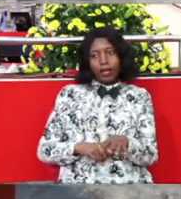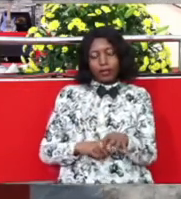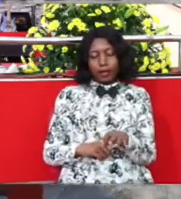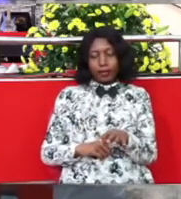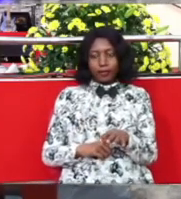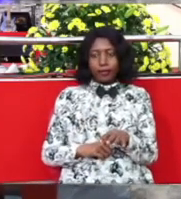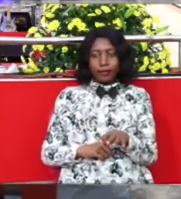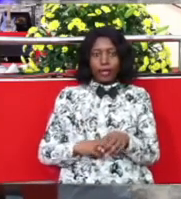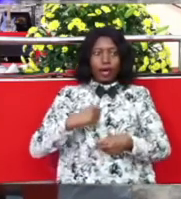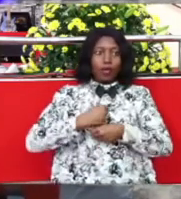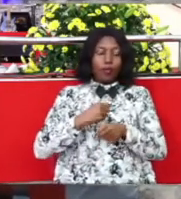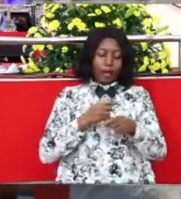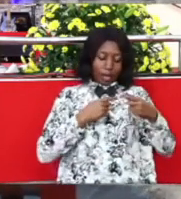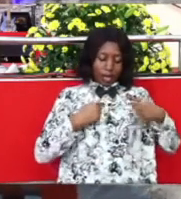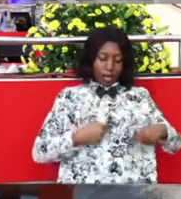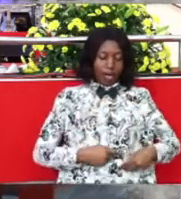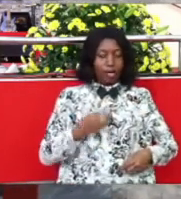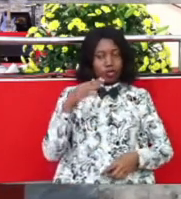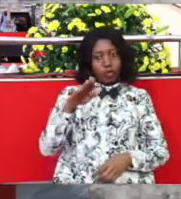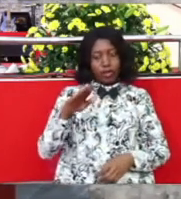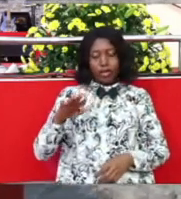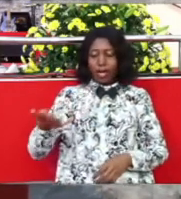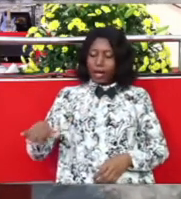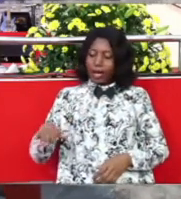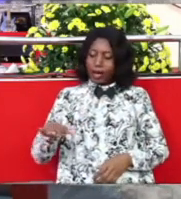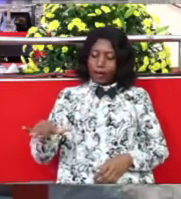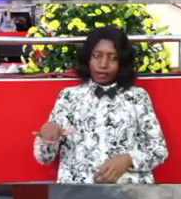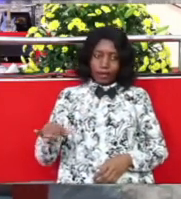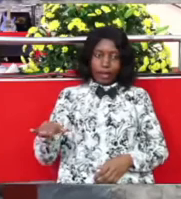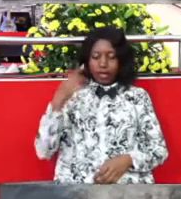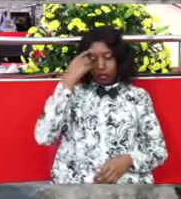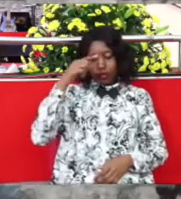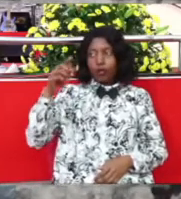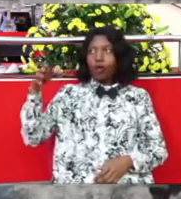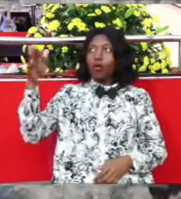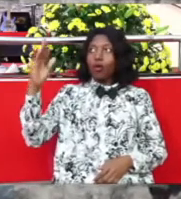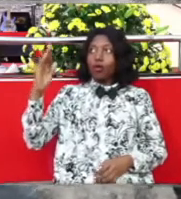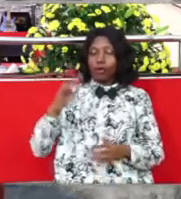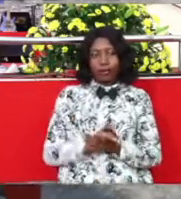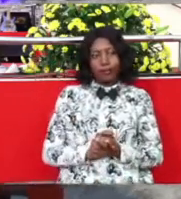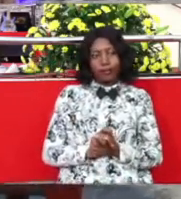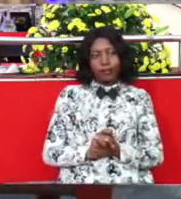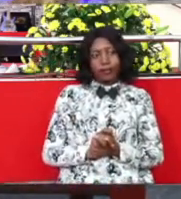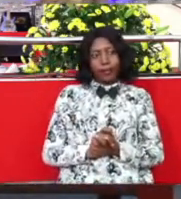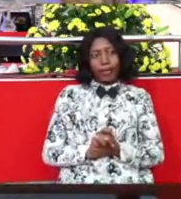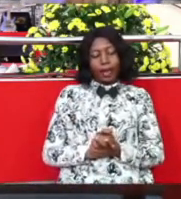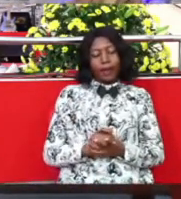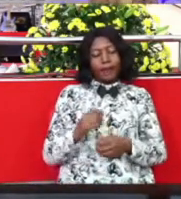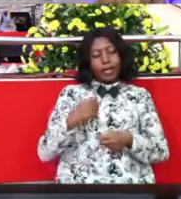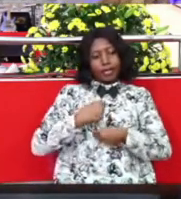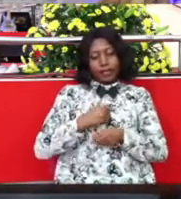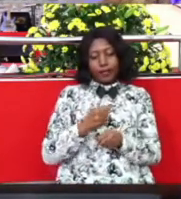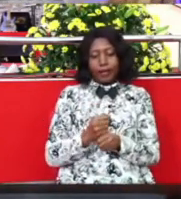when you're making our heart a dwelling place for God, unapofanya moyo wako ukaweze kuwa mahali Mungu ataishi, it enhances a certain spiritual